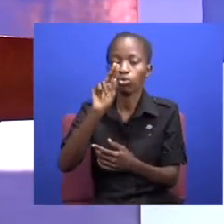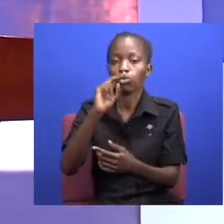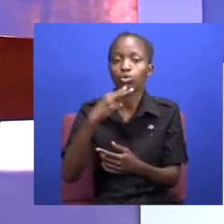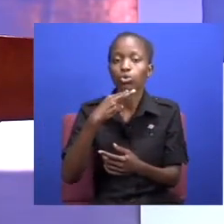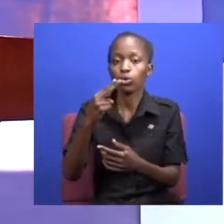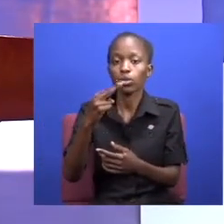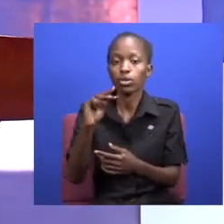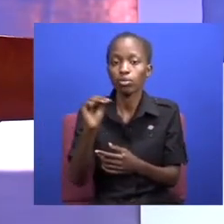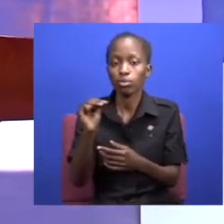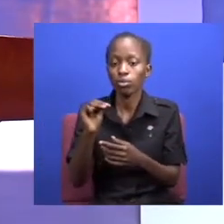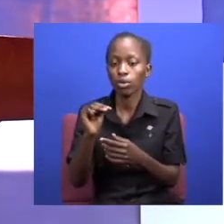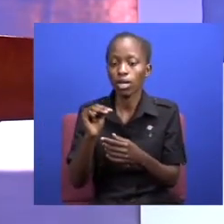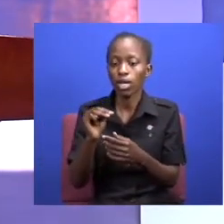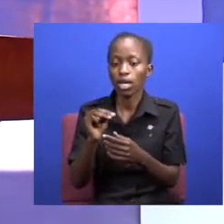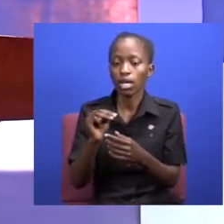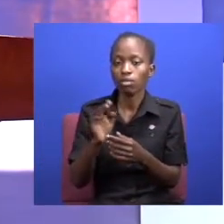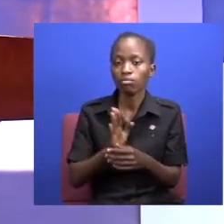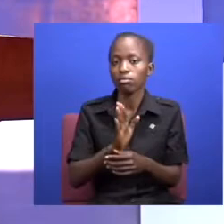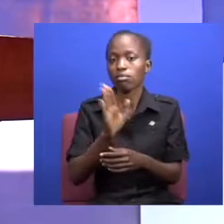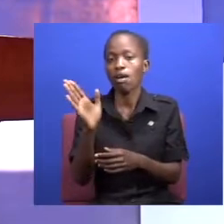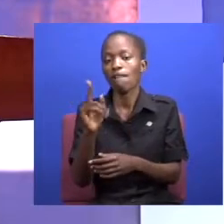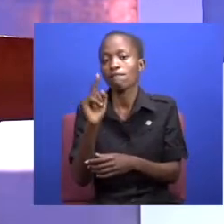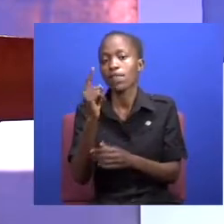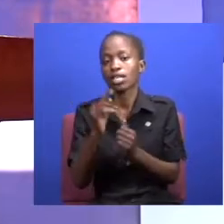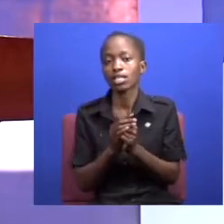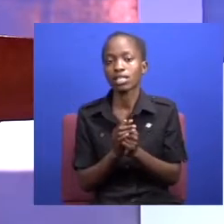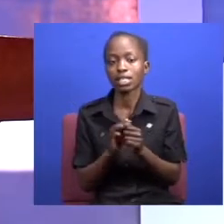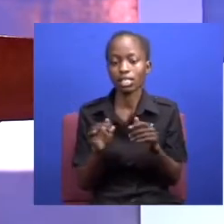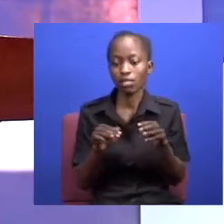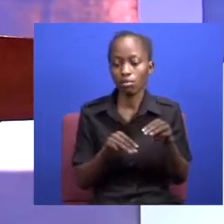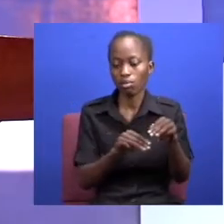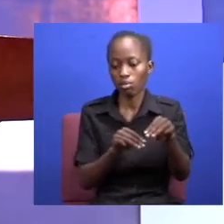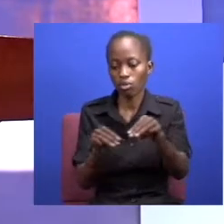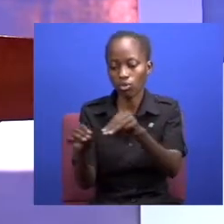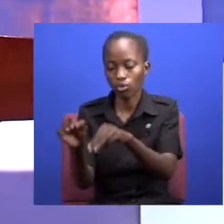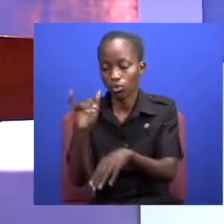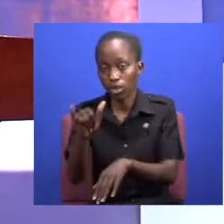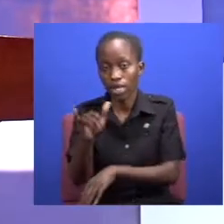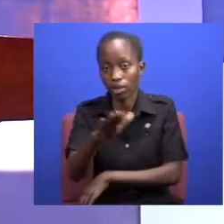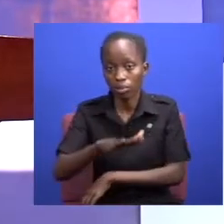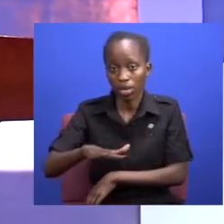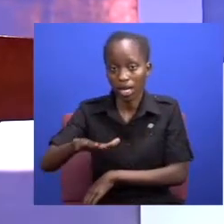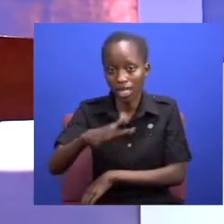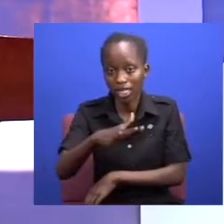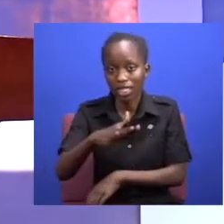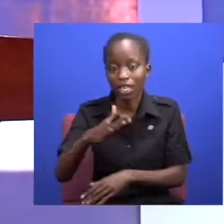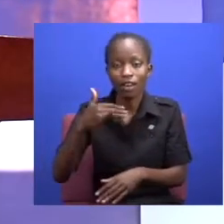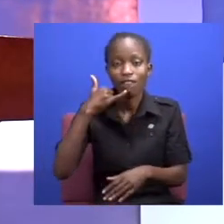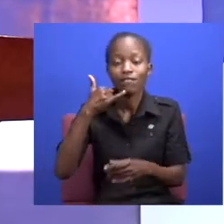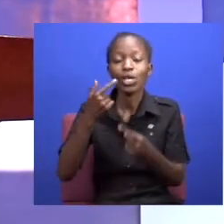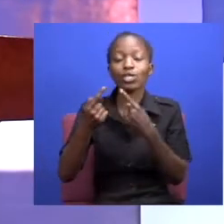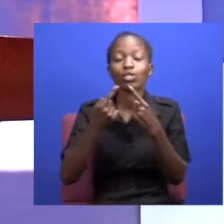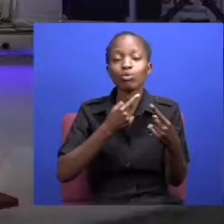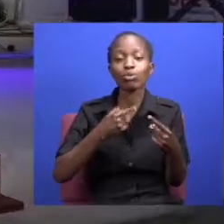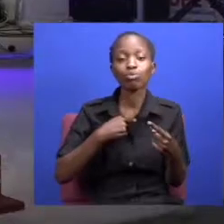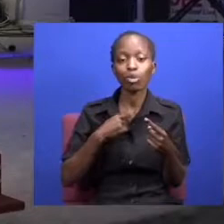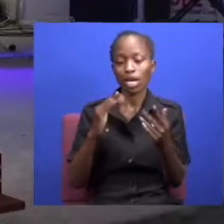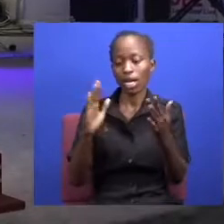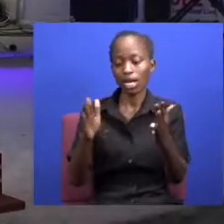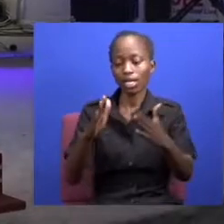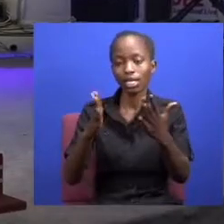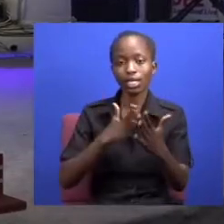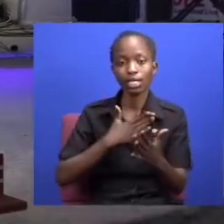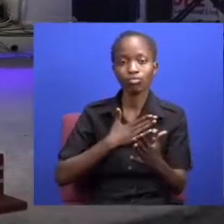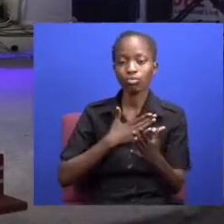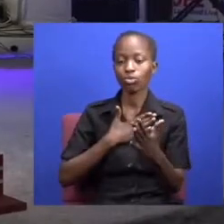take the third exit, you know? So that as I'm moving towards that place, the phone speaks to me, encourages